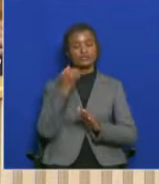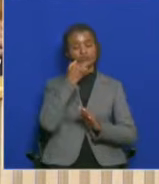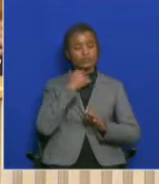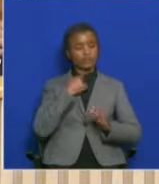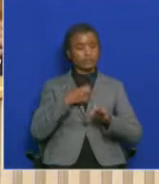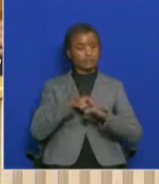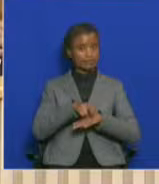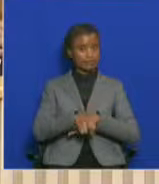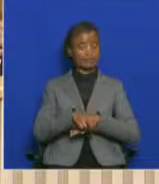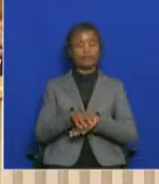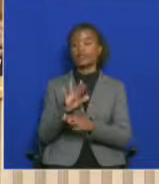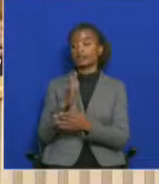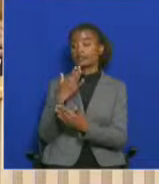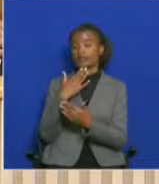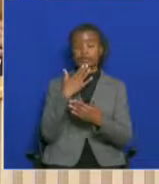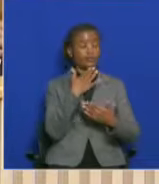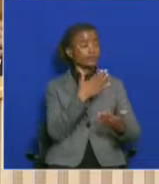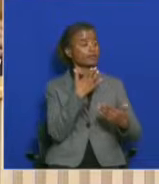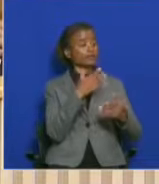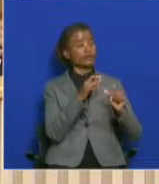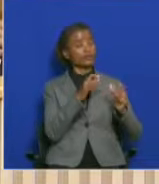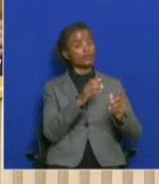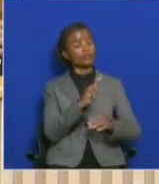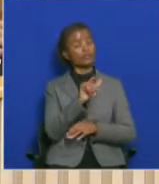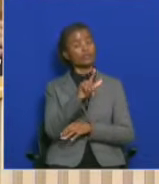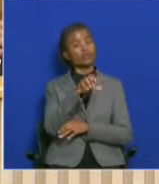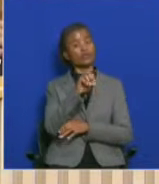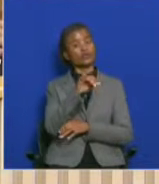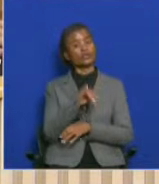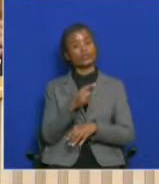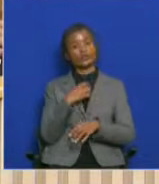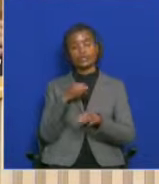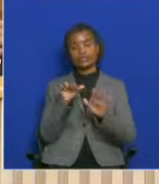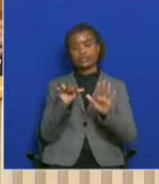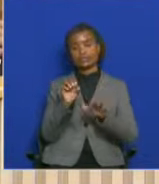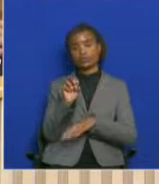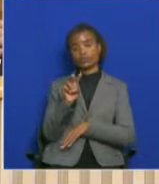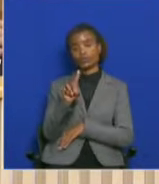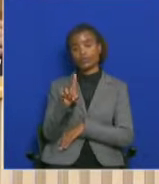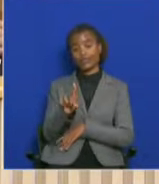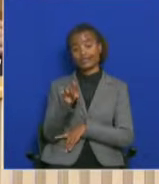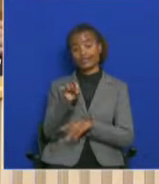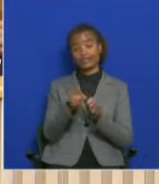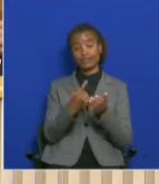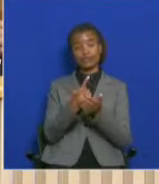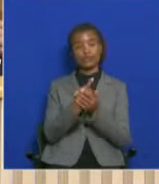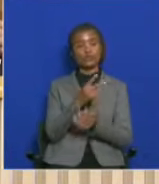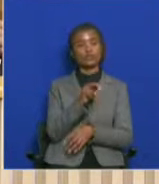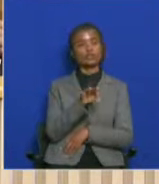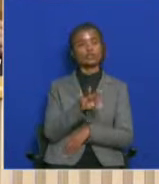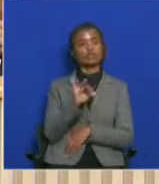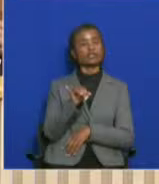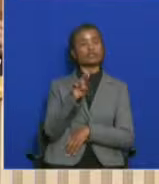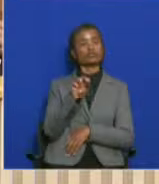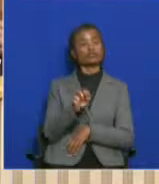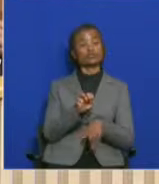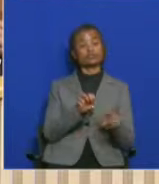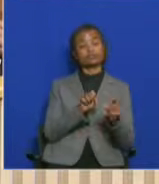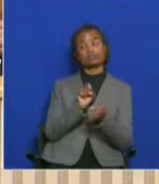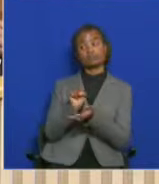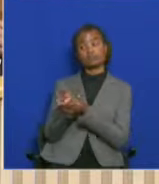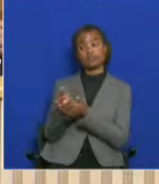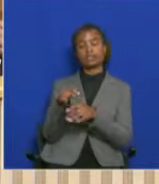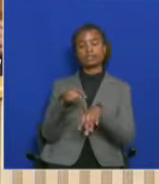It's 6021, which is on the 23rd of June. Mr. Sayed says at 8:57